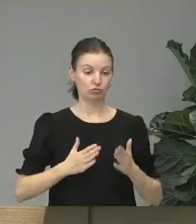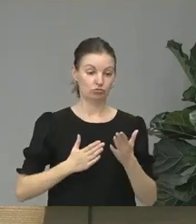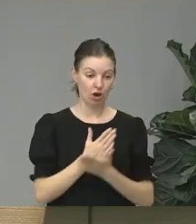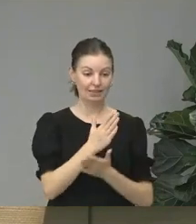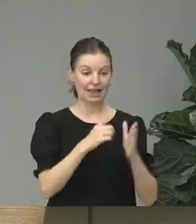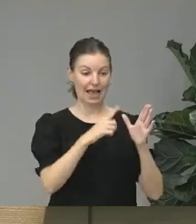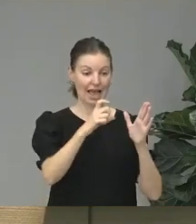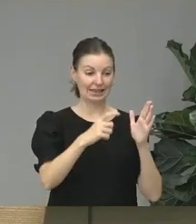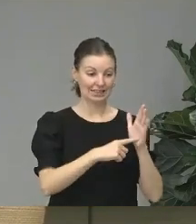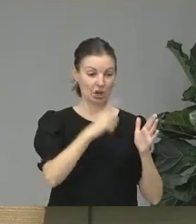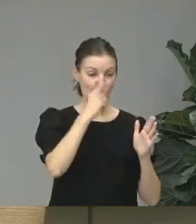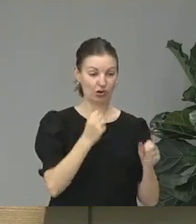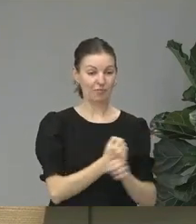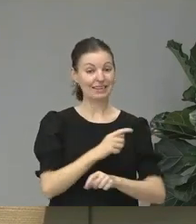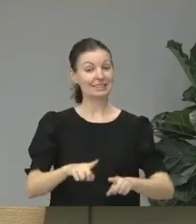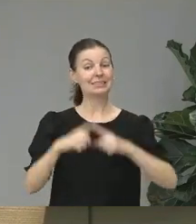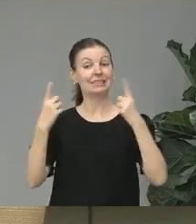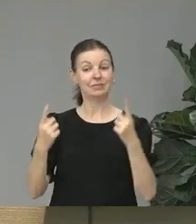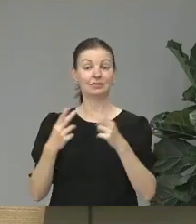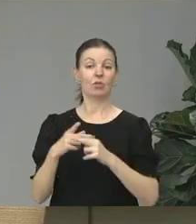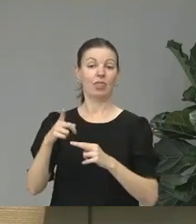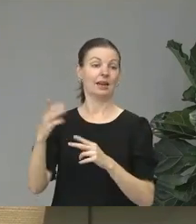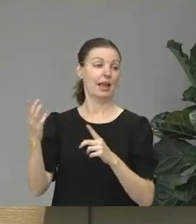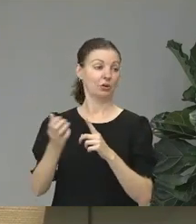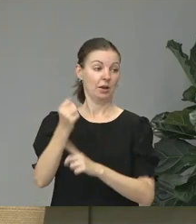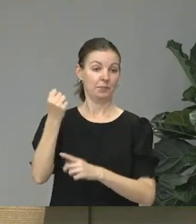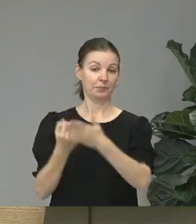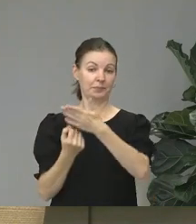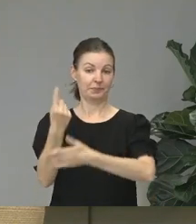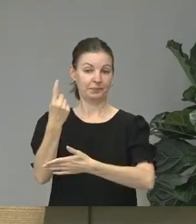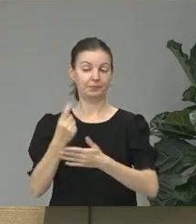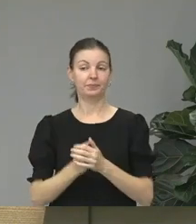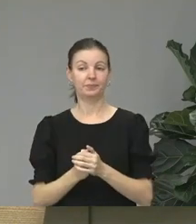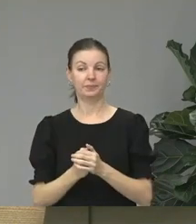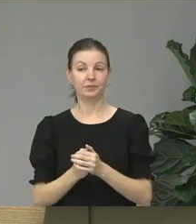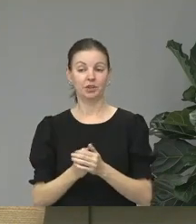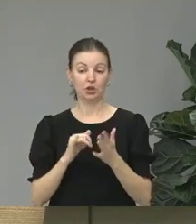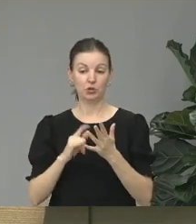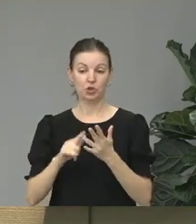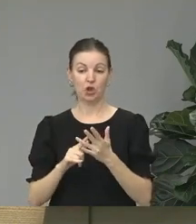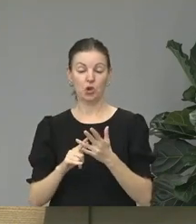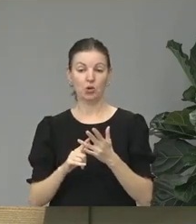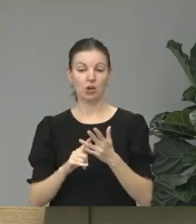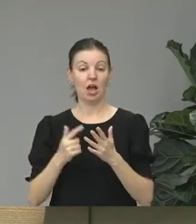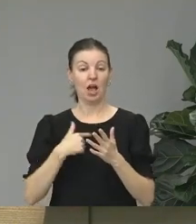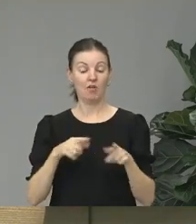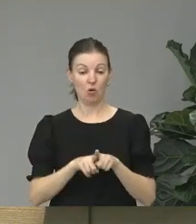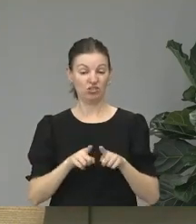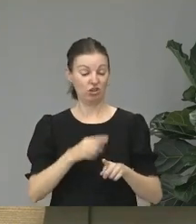any difference to that outcome. And between those two bookends, I suppose, I've